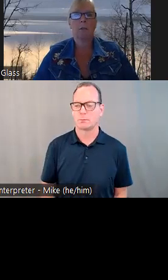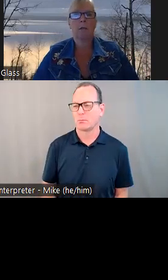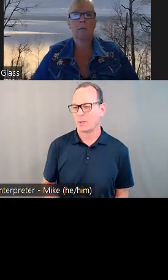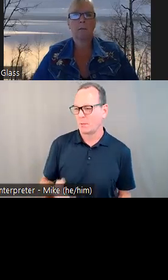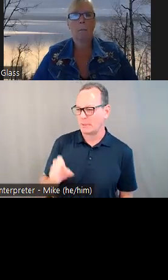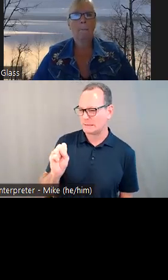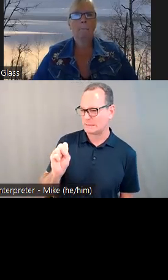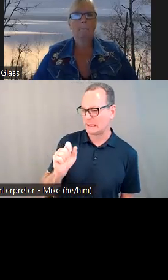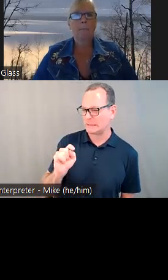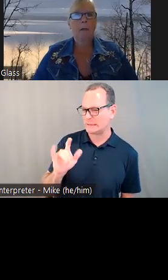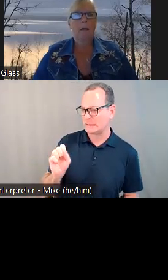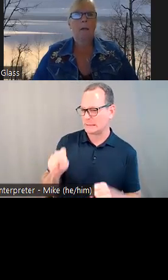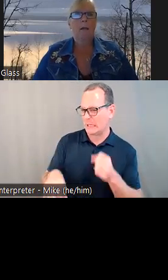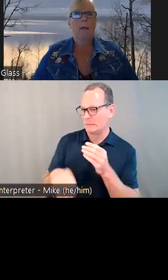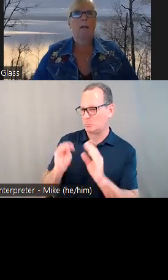couple more times.